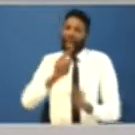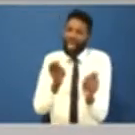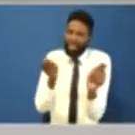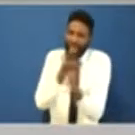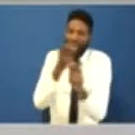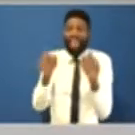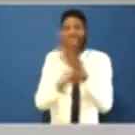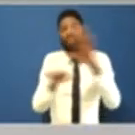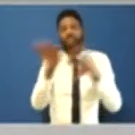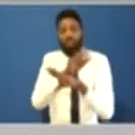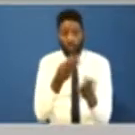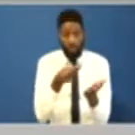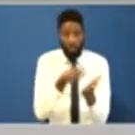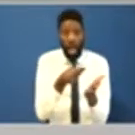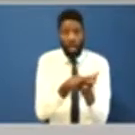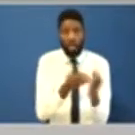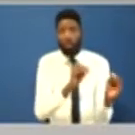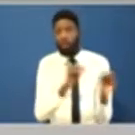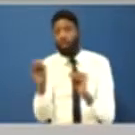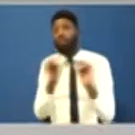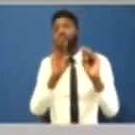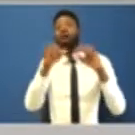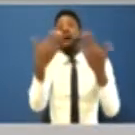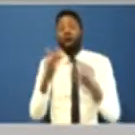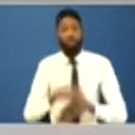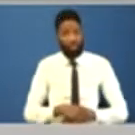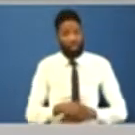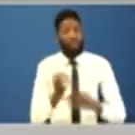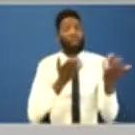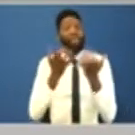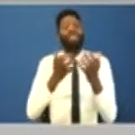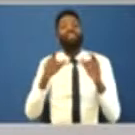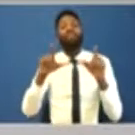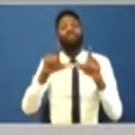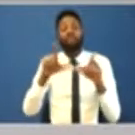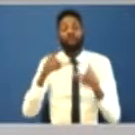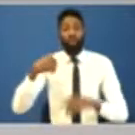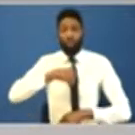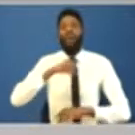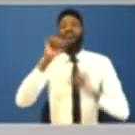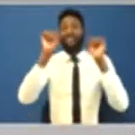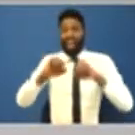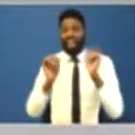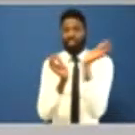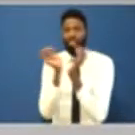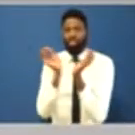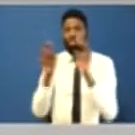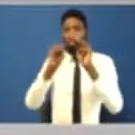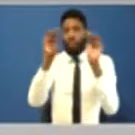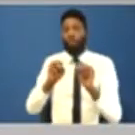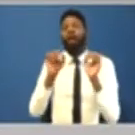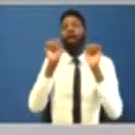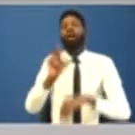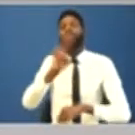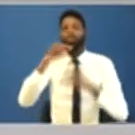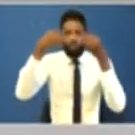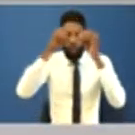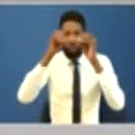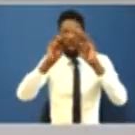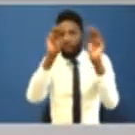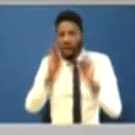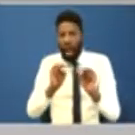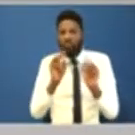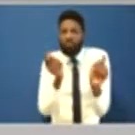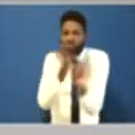comes to movement or finance whether it becomes to business permits we can use geo mapping using google maps and we can track businesses that are